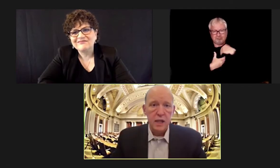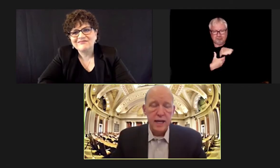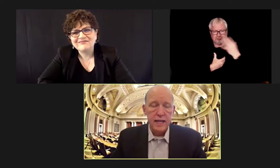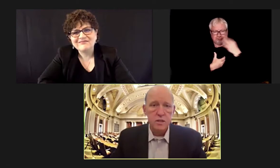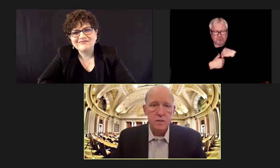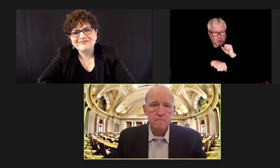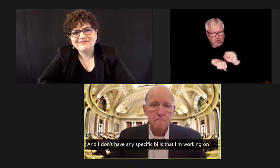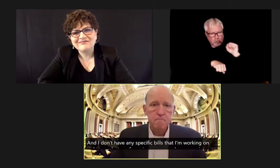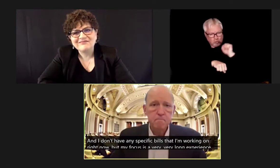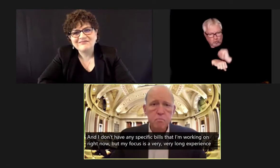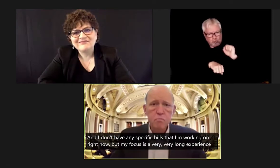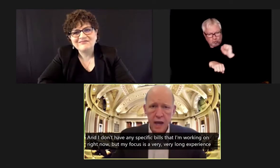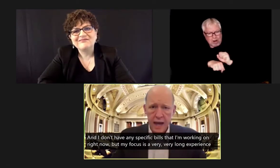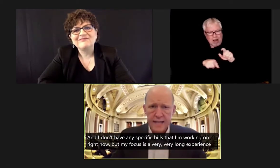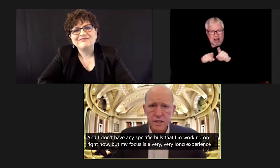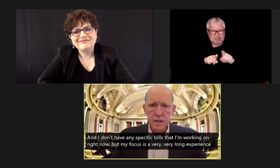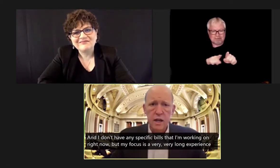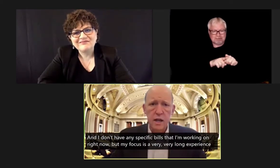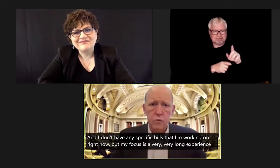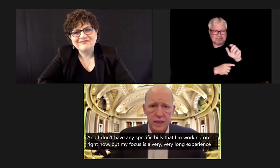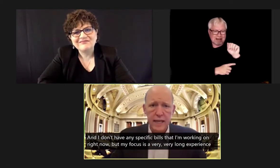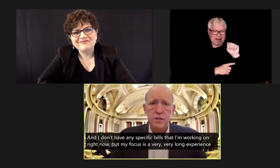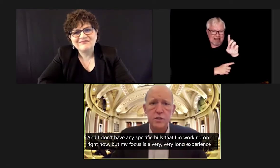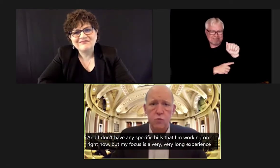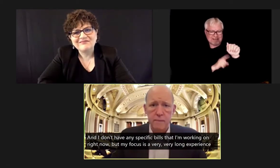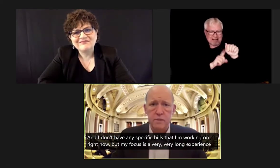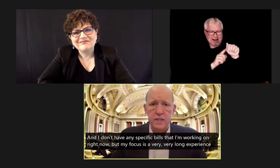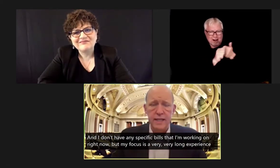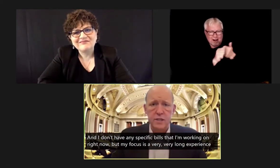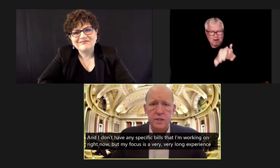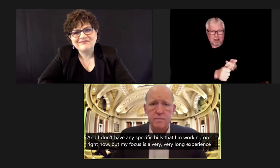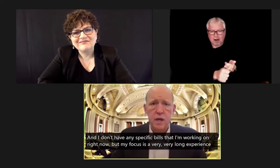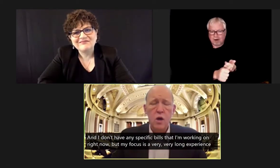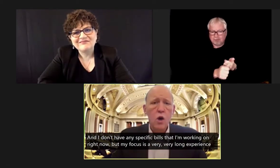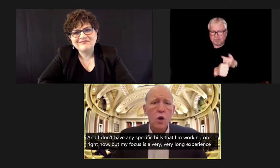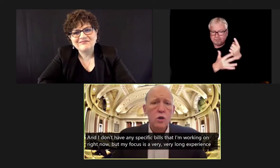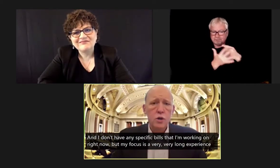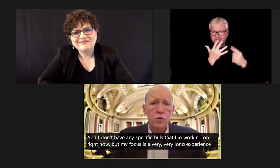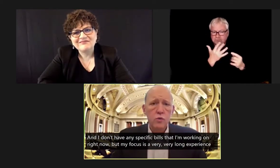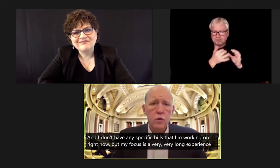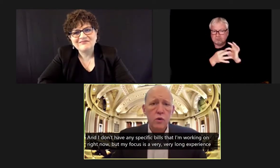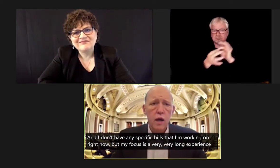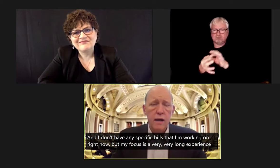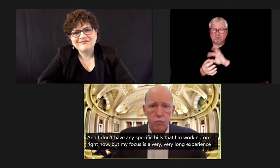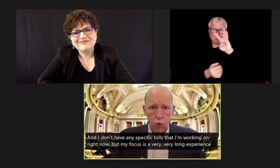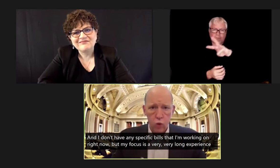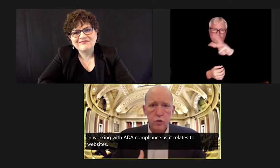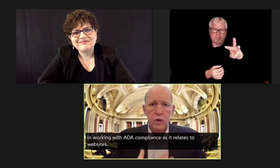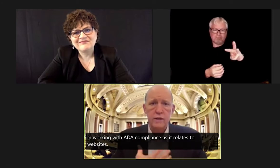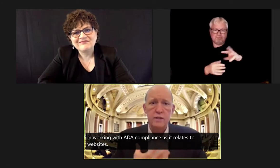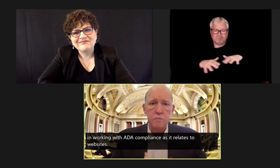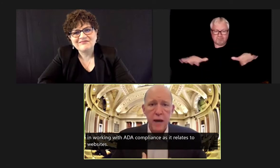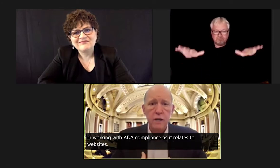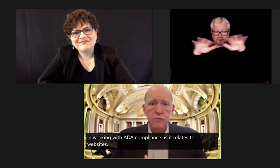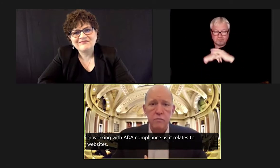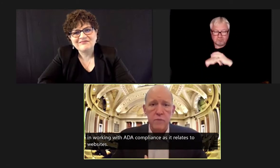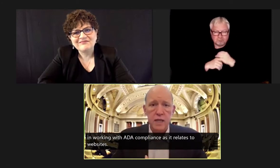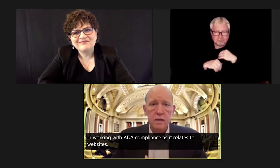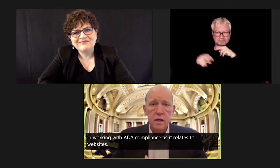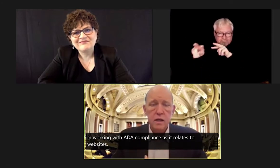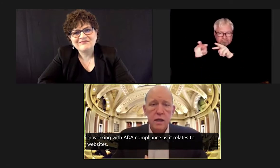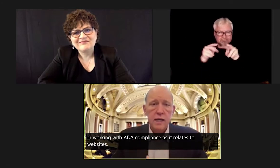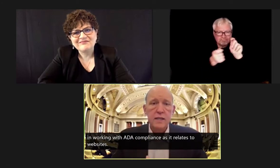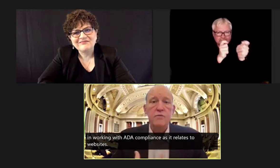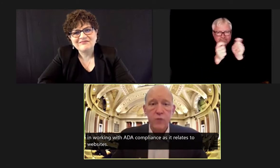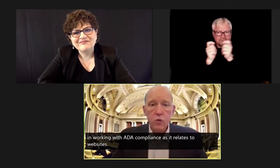ADA compliance as it relates to websites. So what you can expect from